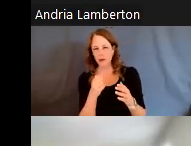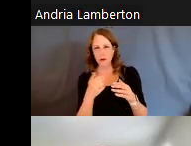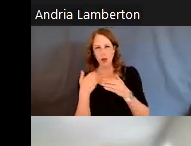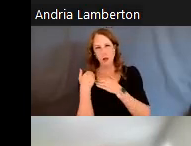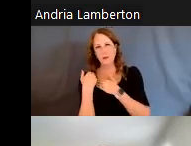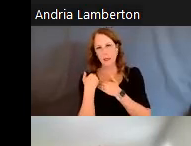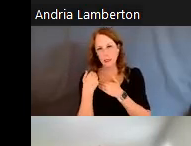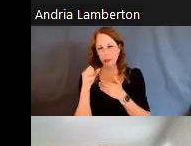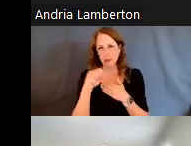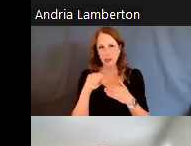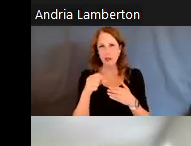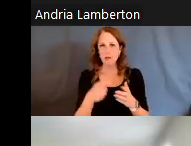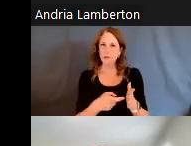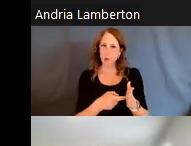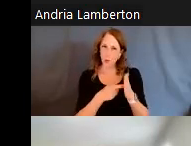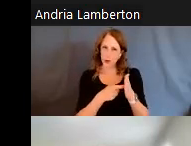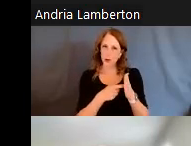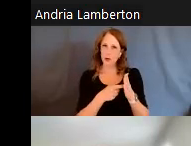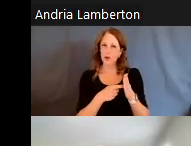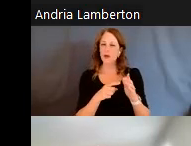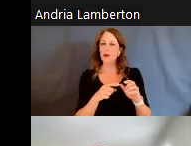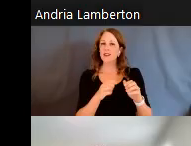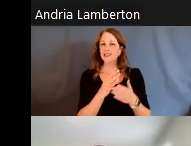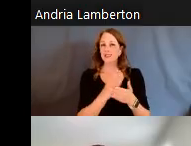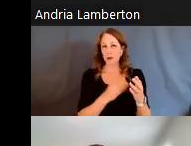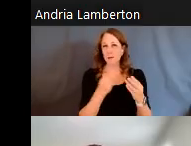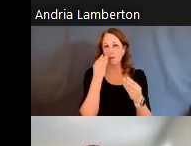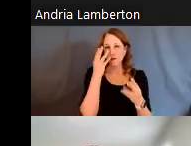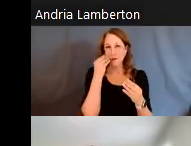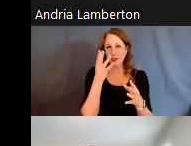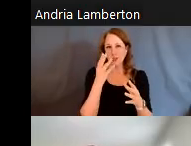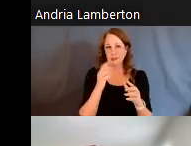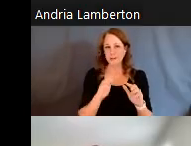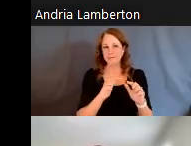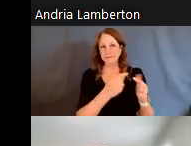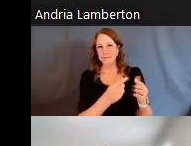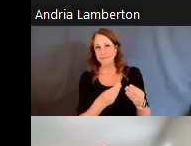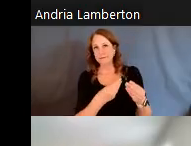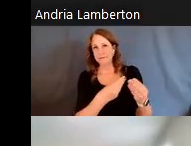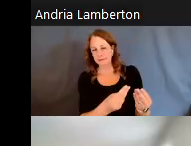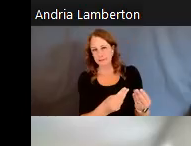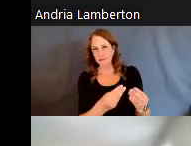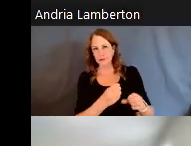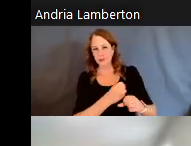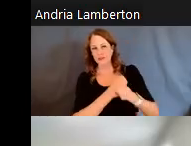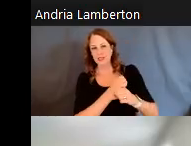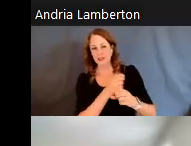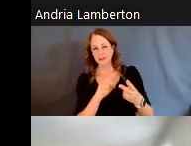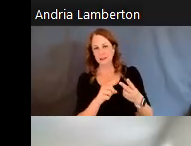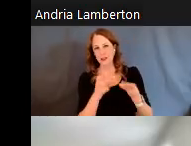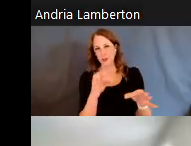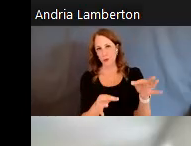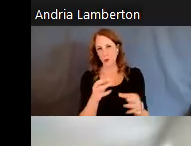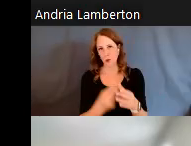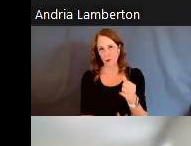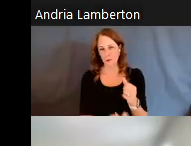obligations that require them to turn certain information over to defense and over to the court.